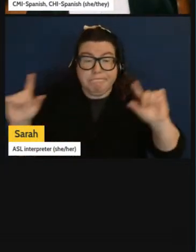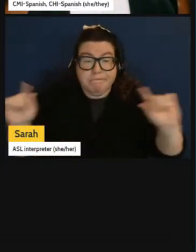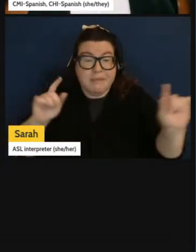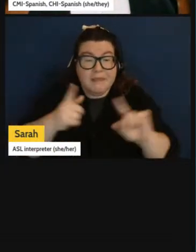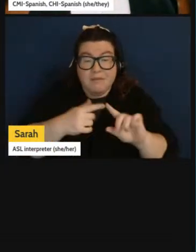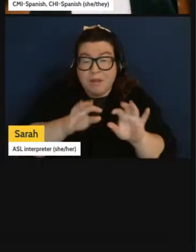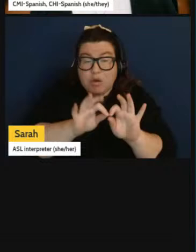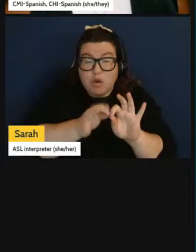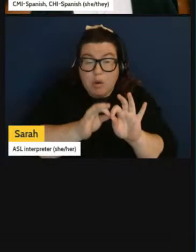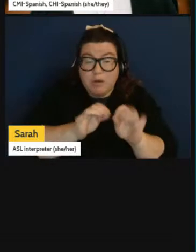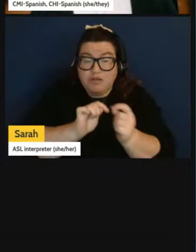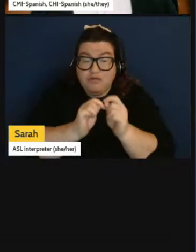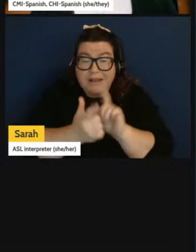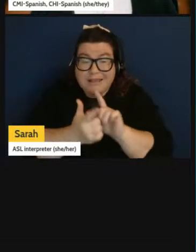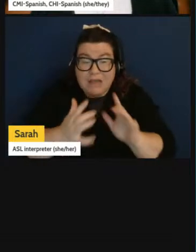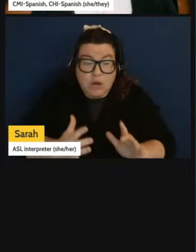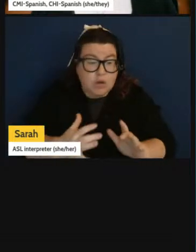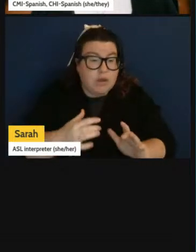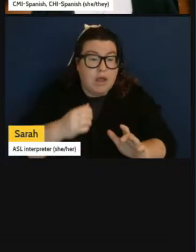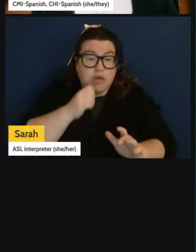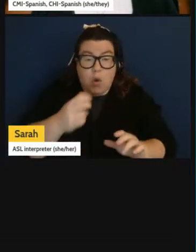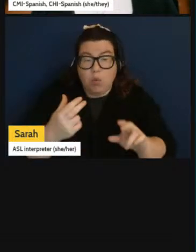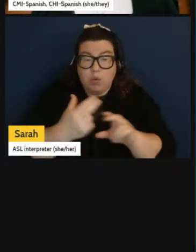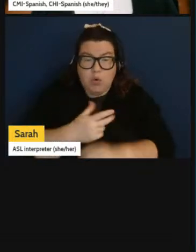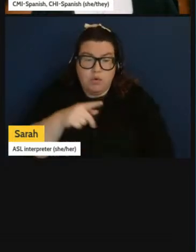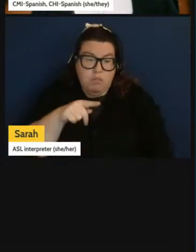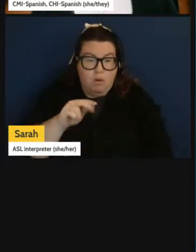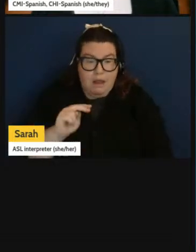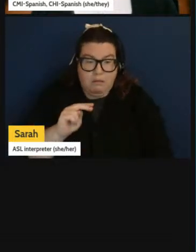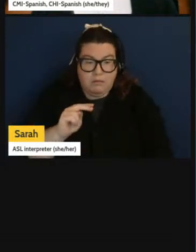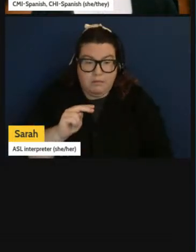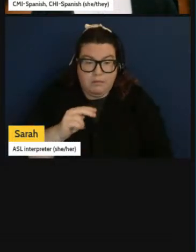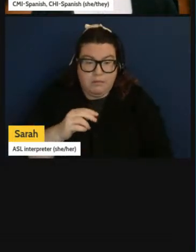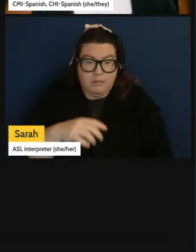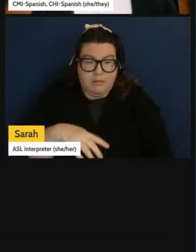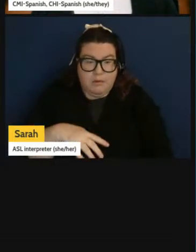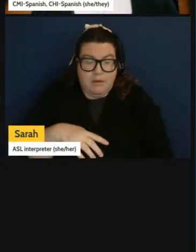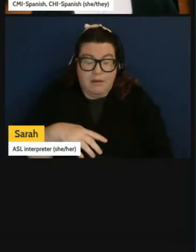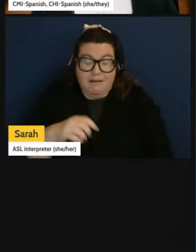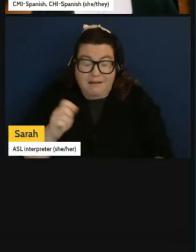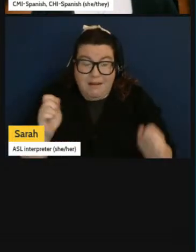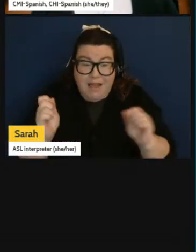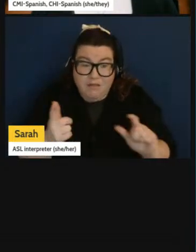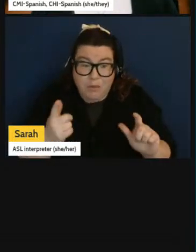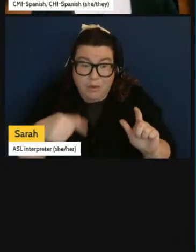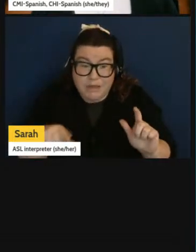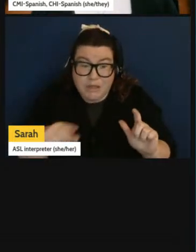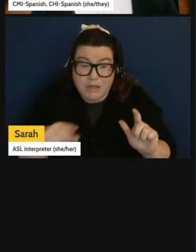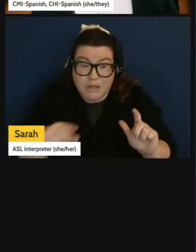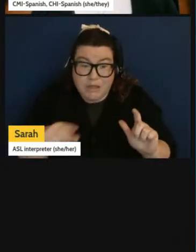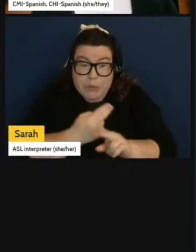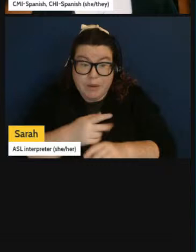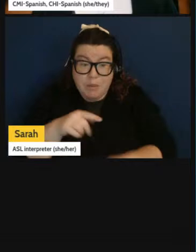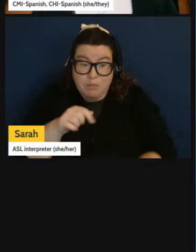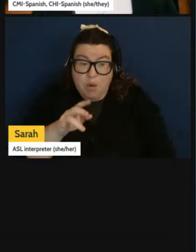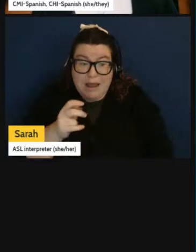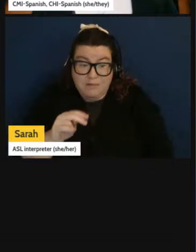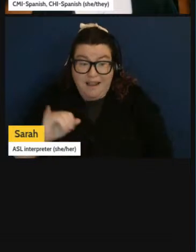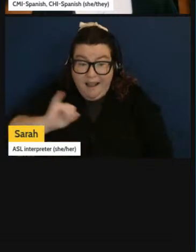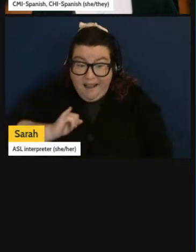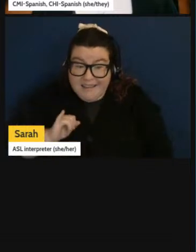interpreters and translators, I don't use pronouns. Everyone uses pronouns. I is a